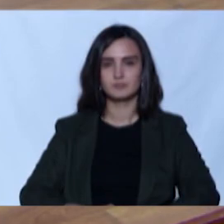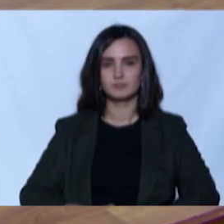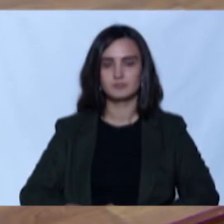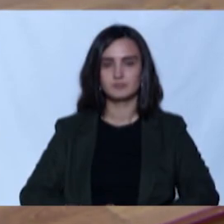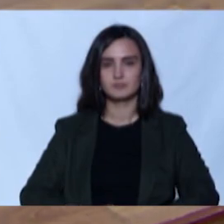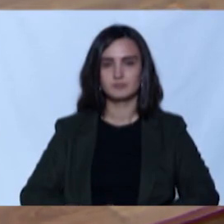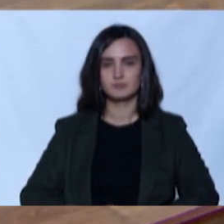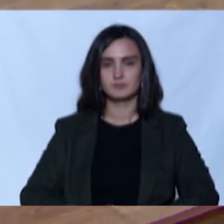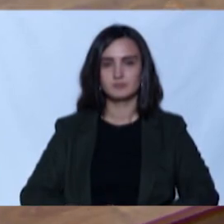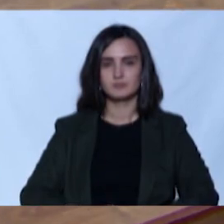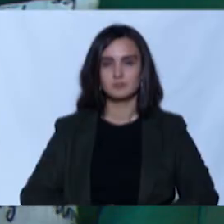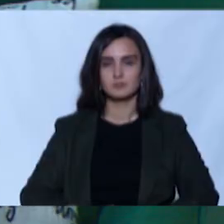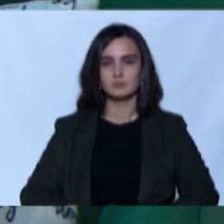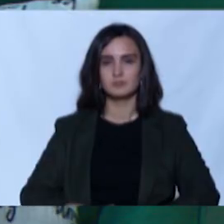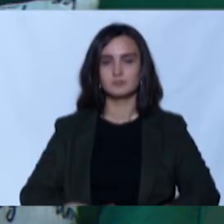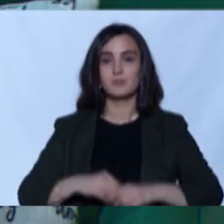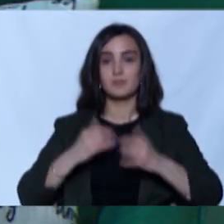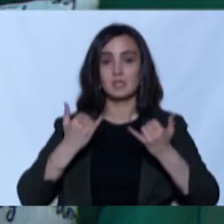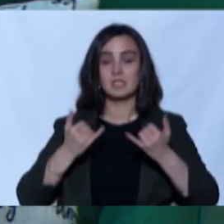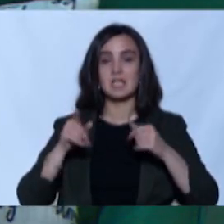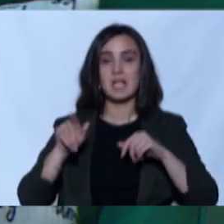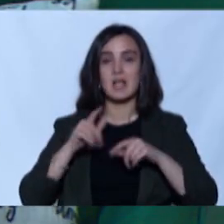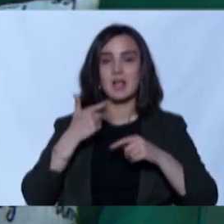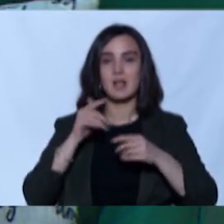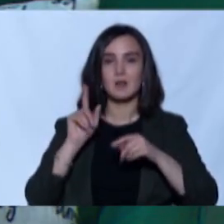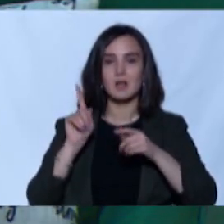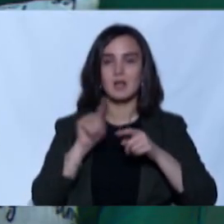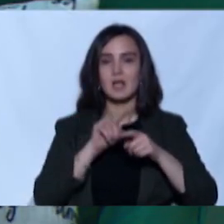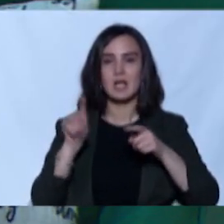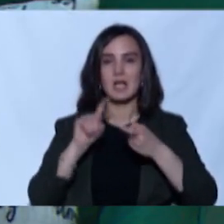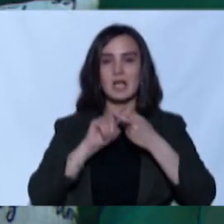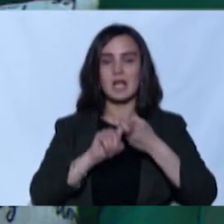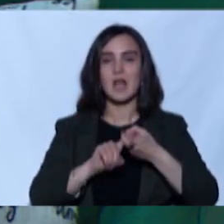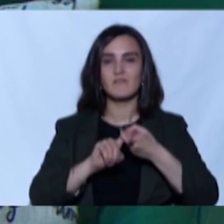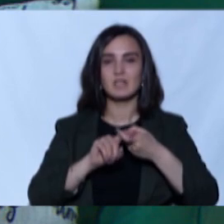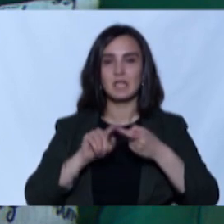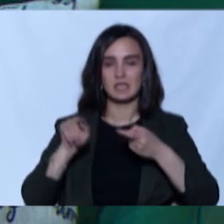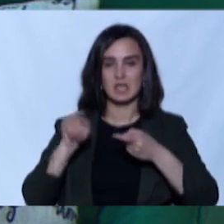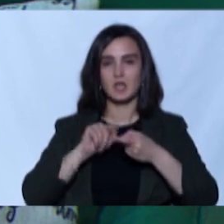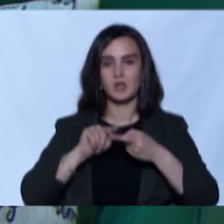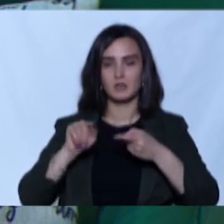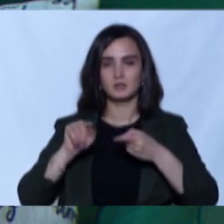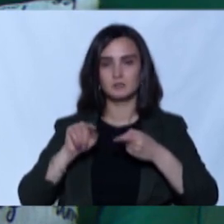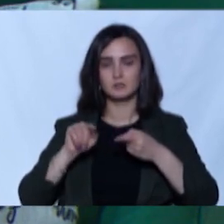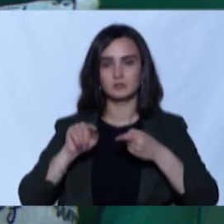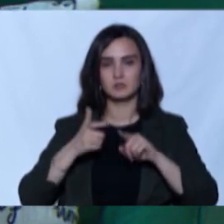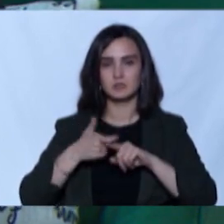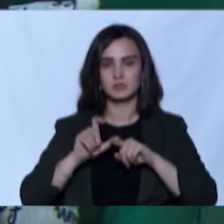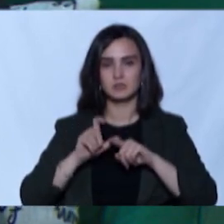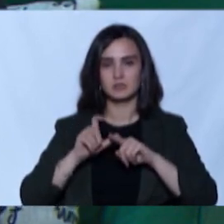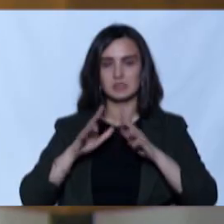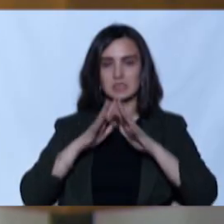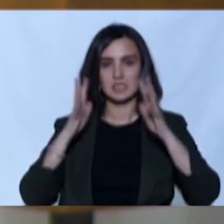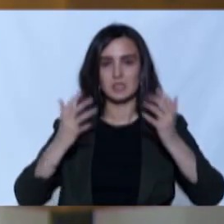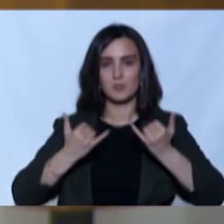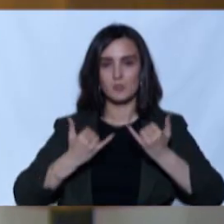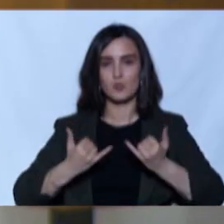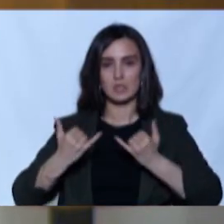Now, the impact is also huge on modern